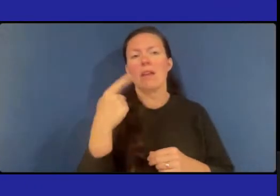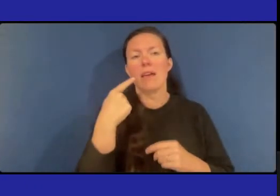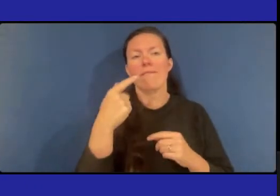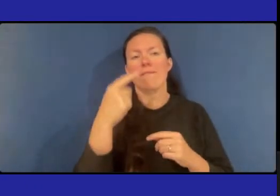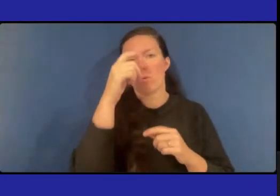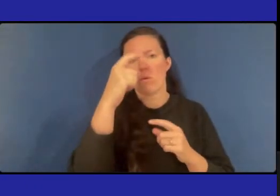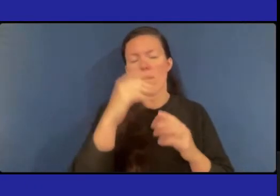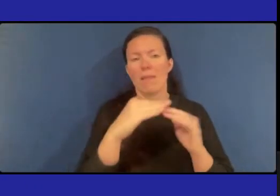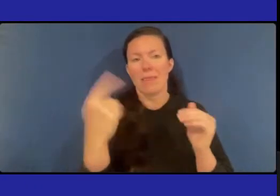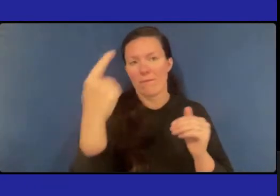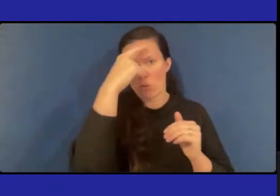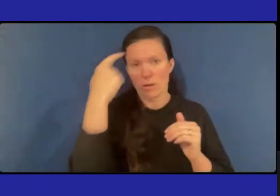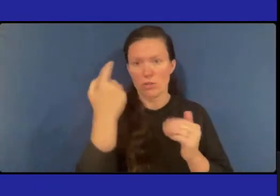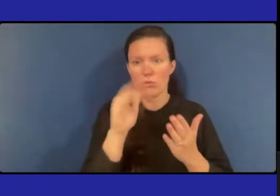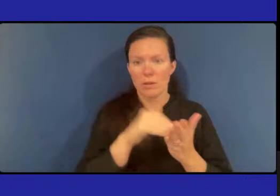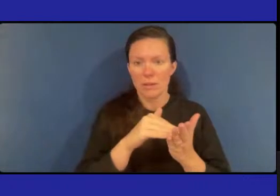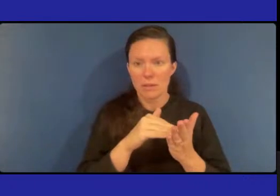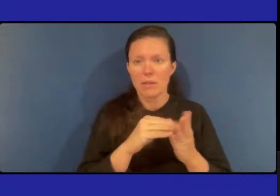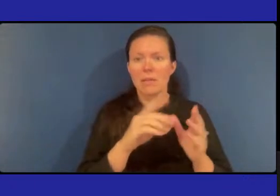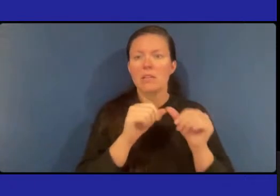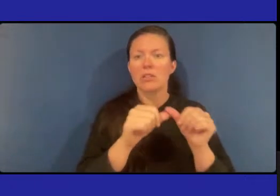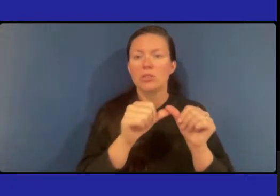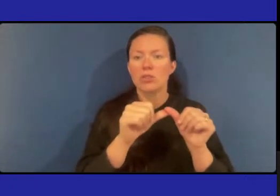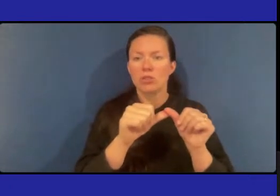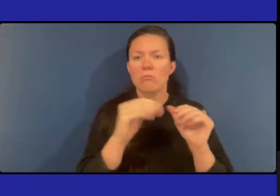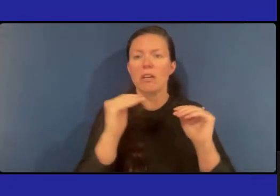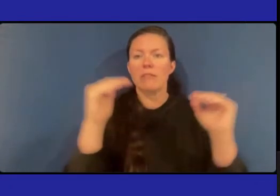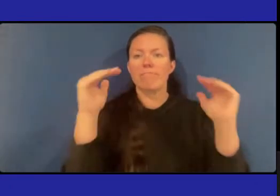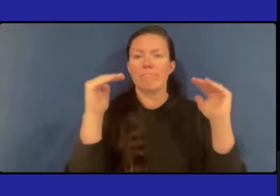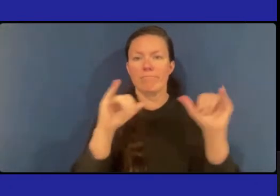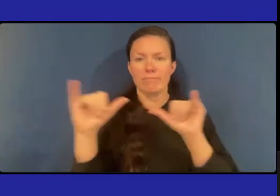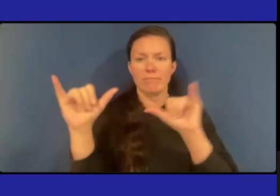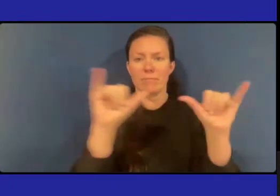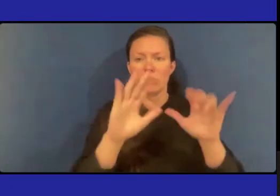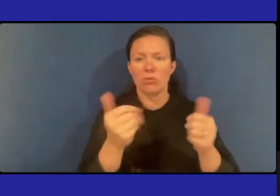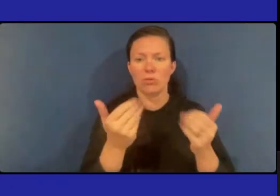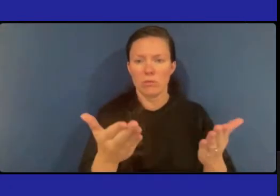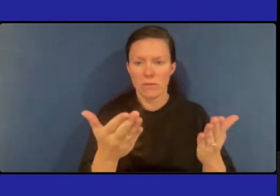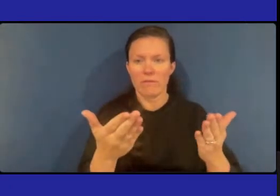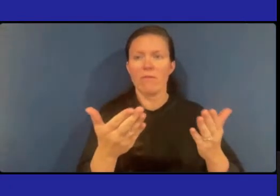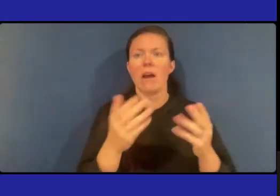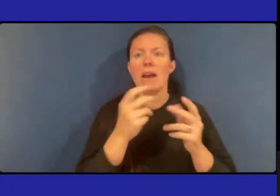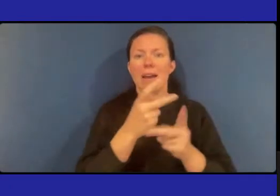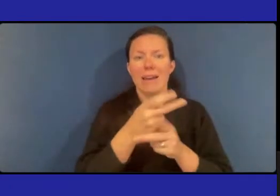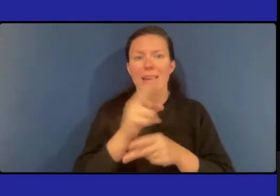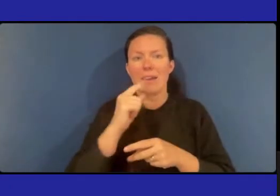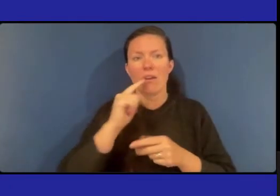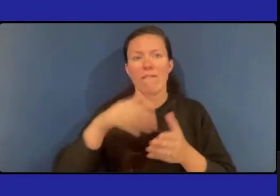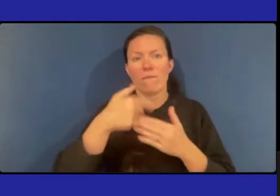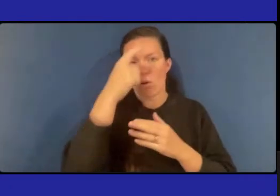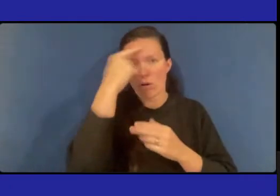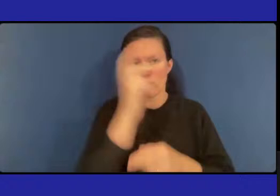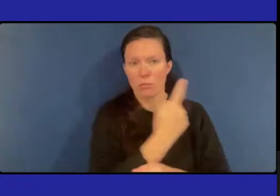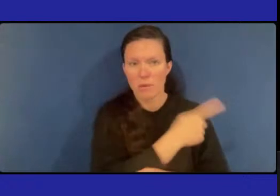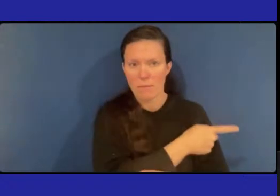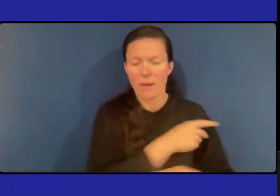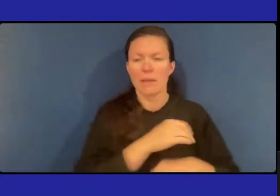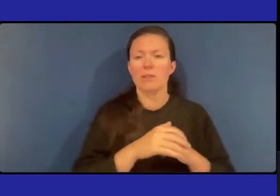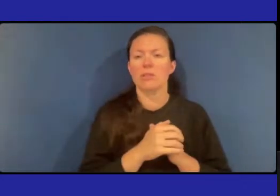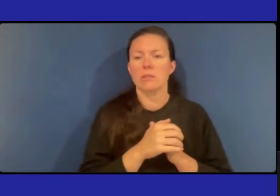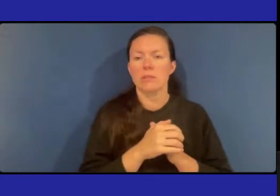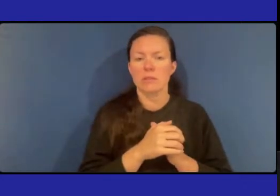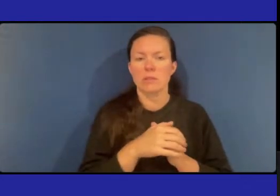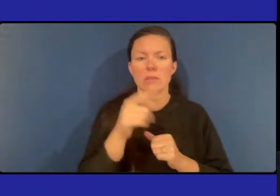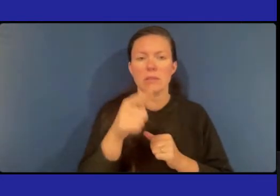centers, committing to maintain the high standards needed to provide optimal care for all trauma patients, and that the